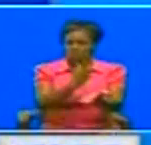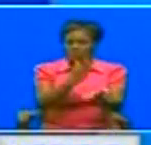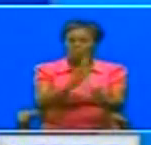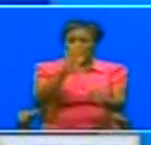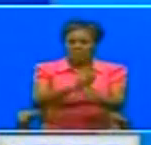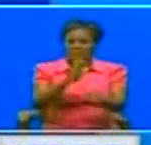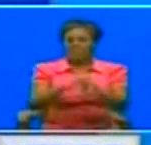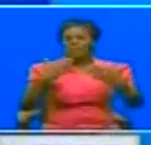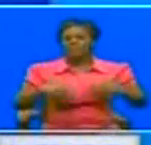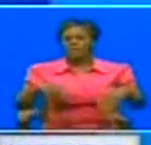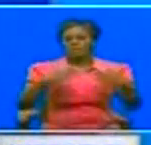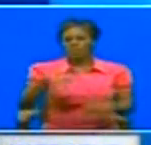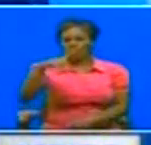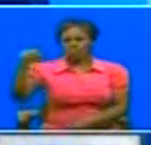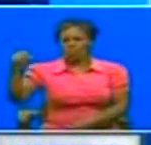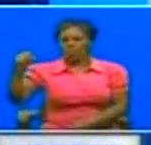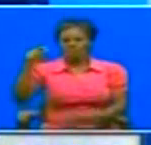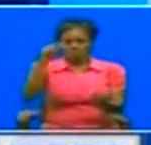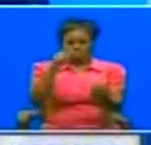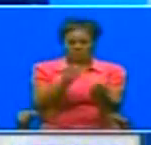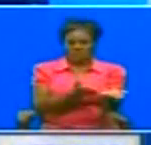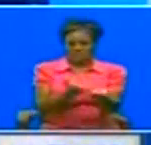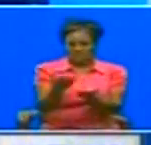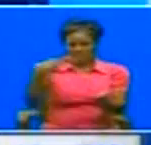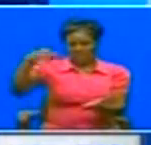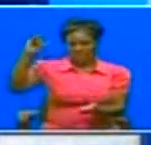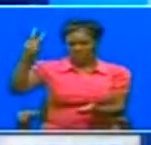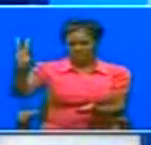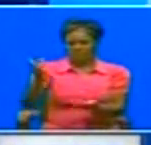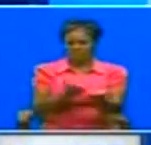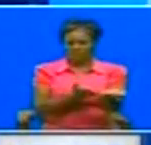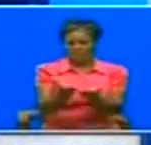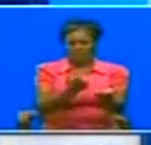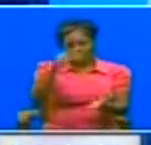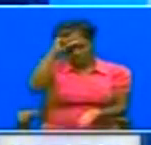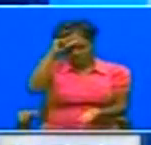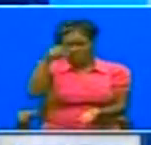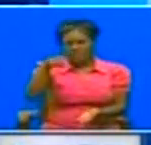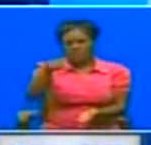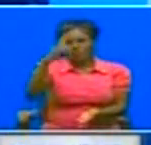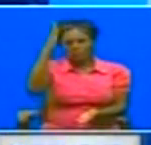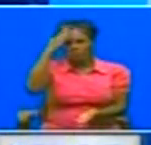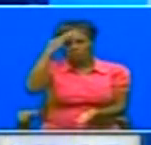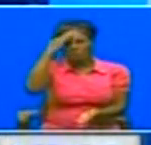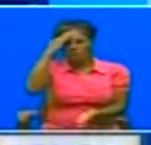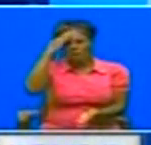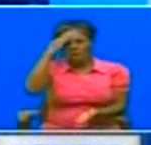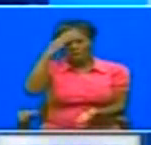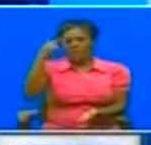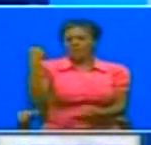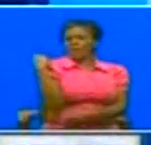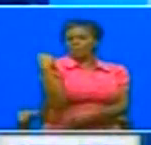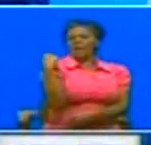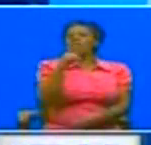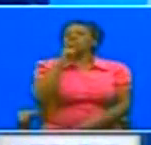many people who go for HIV and AIDS services in government institutions, they are identified by a code number